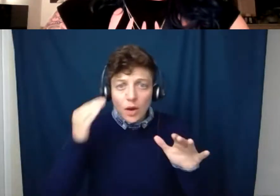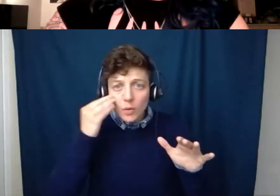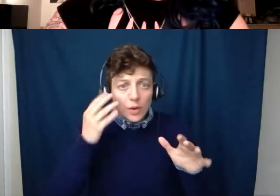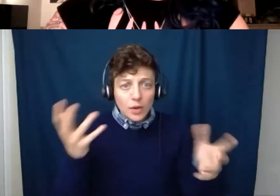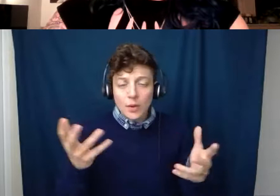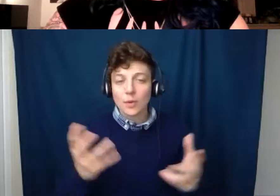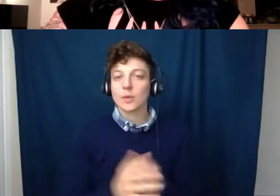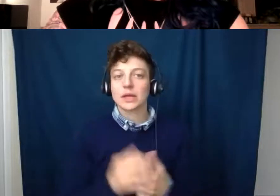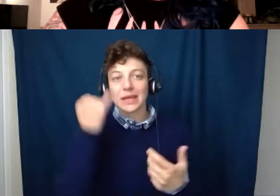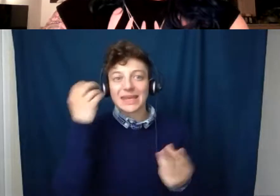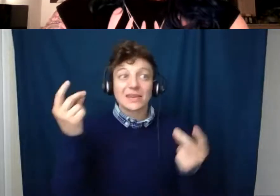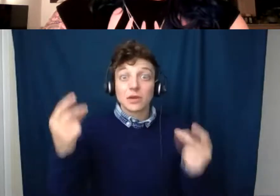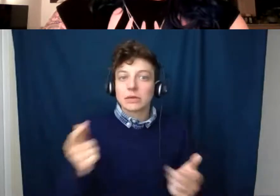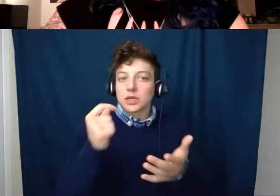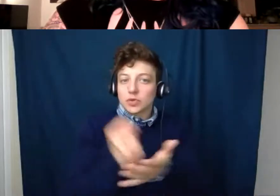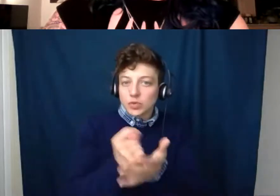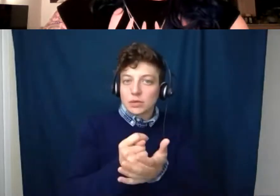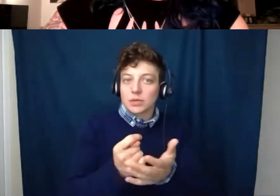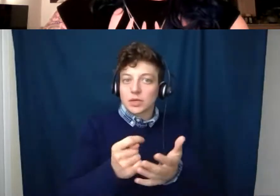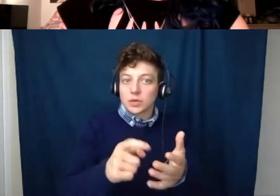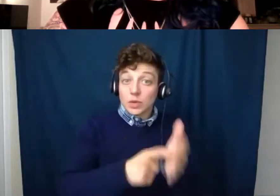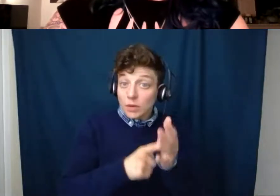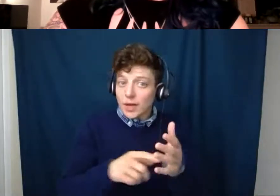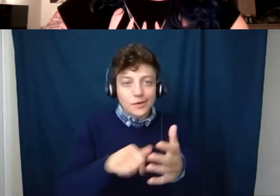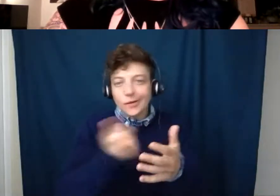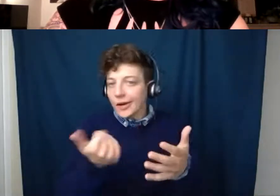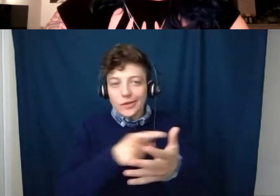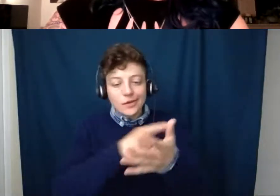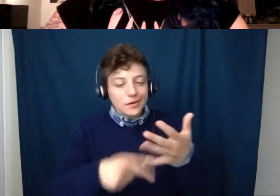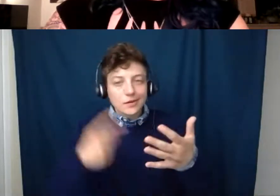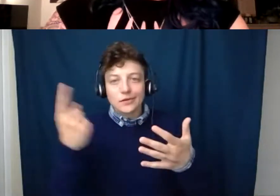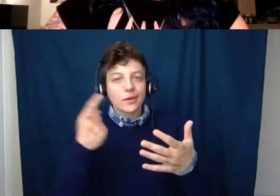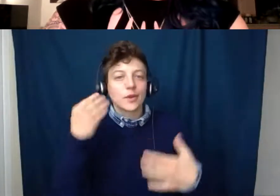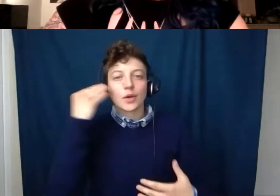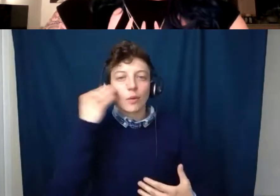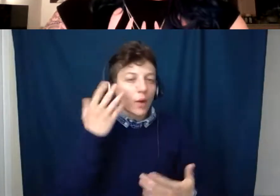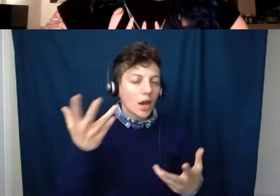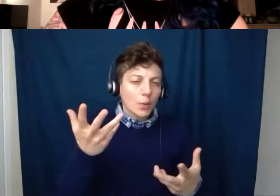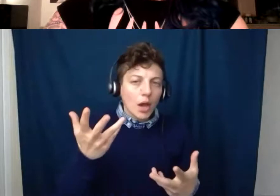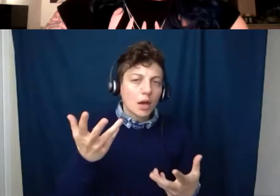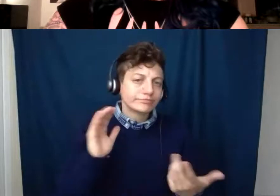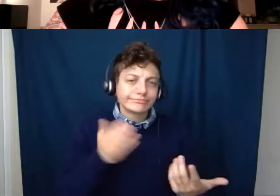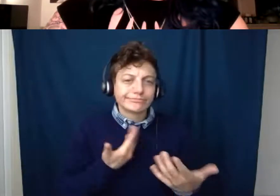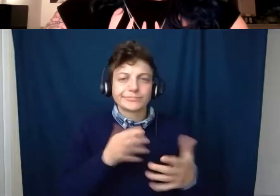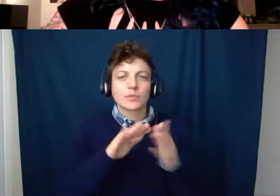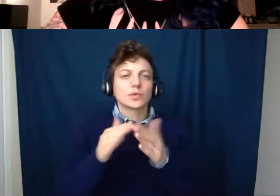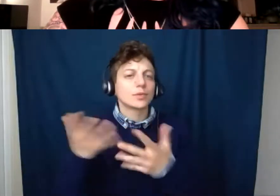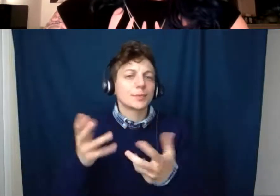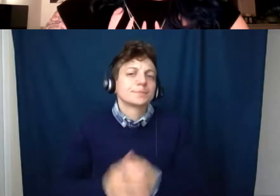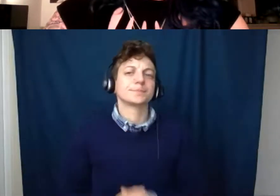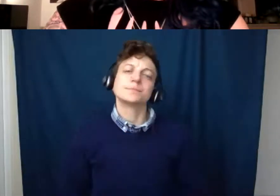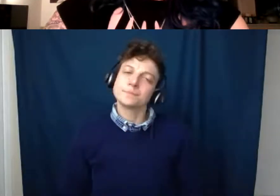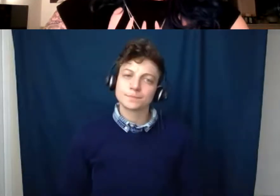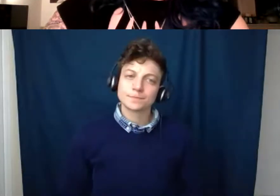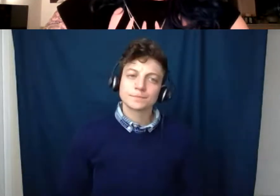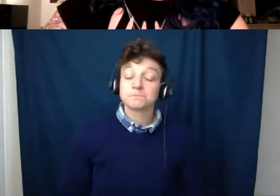that immediate treatment is needed? And are there any other things that like we should be aware of in our community?